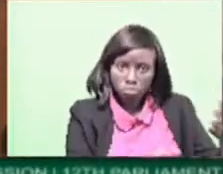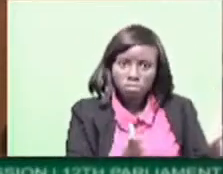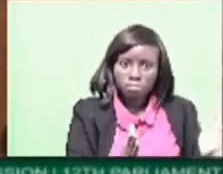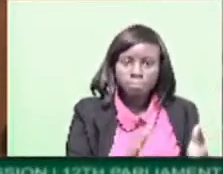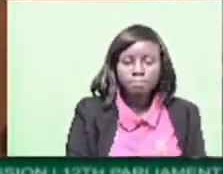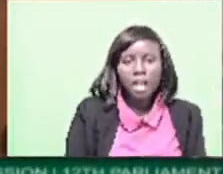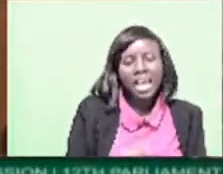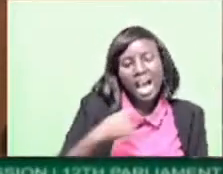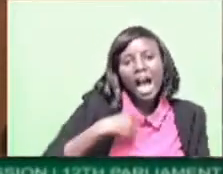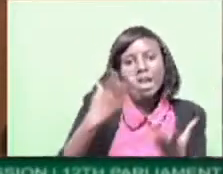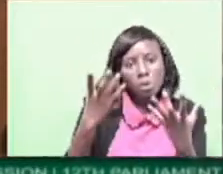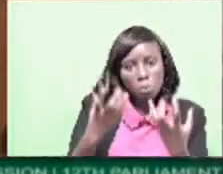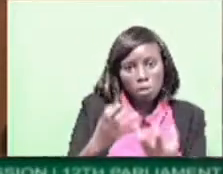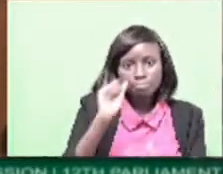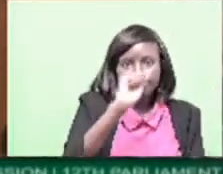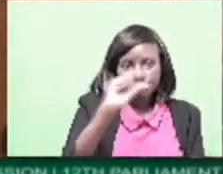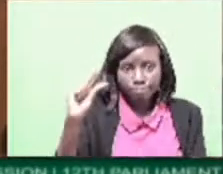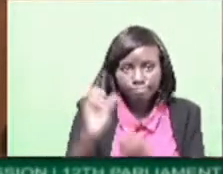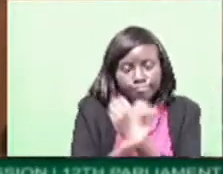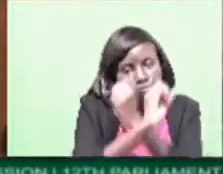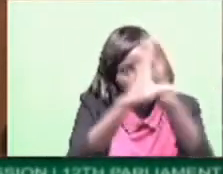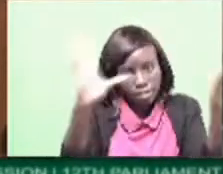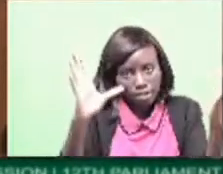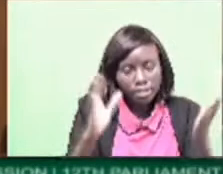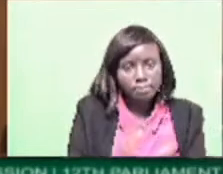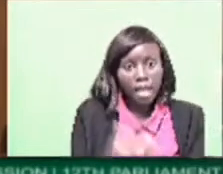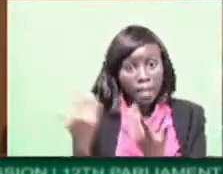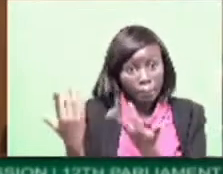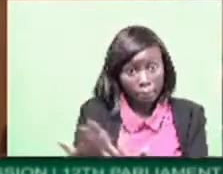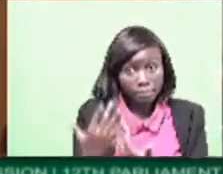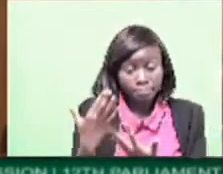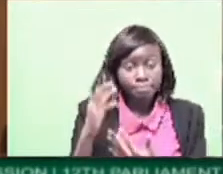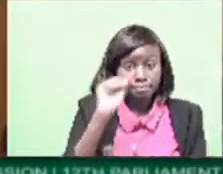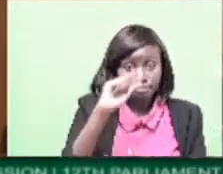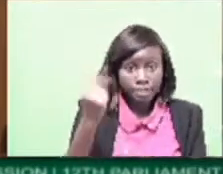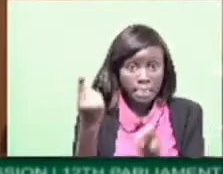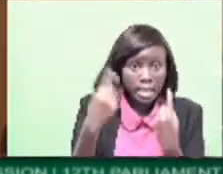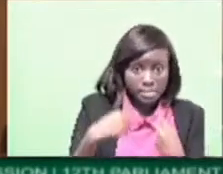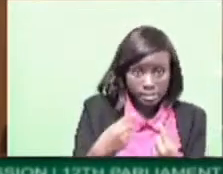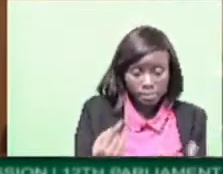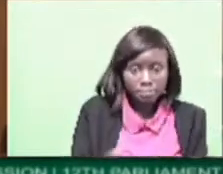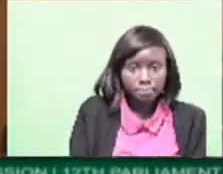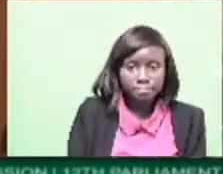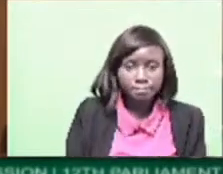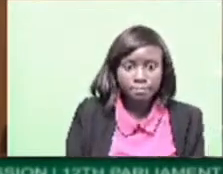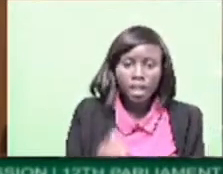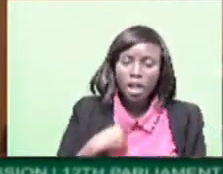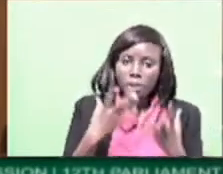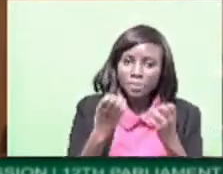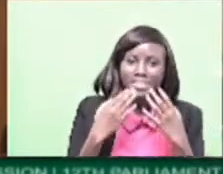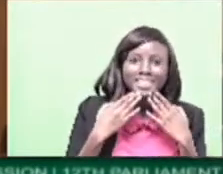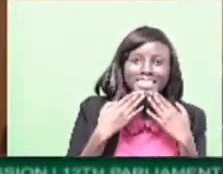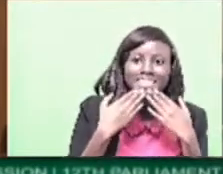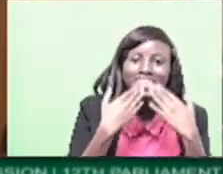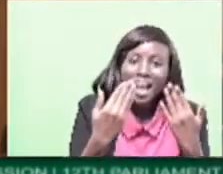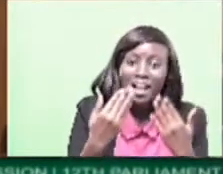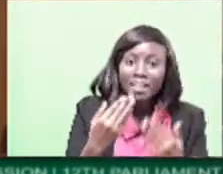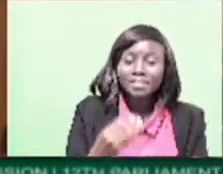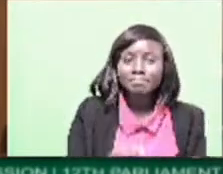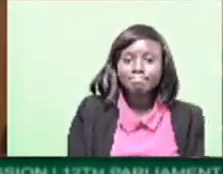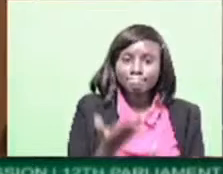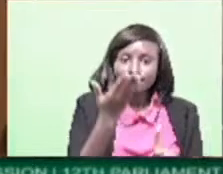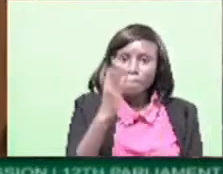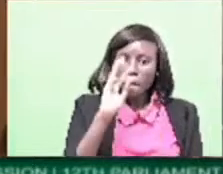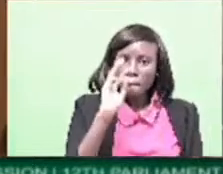General would be welcome. And before I wrap up, I just want to thank the constituents of Mayaro who, through